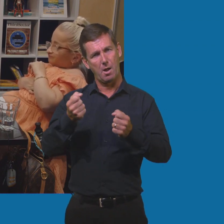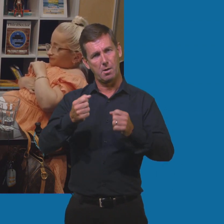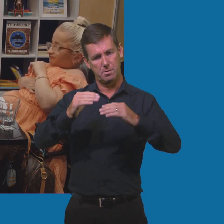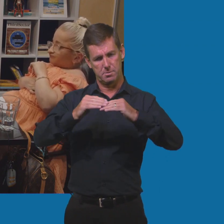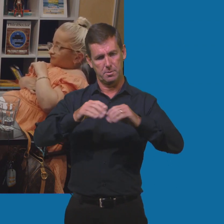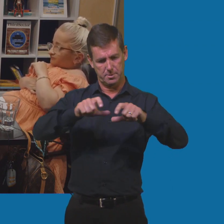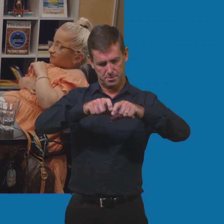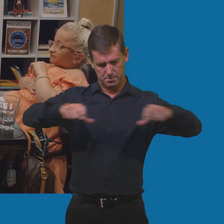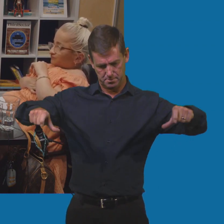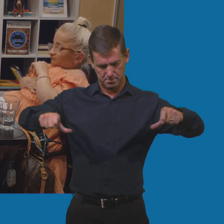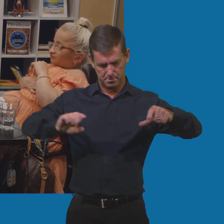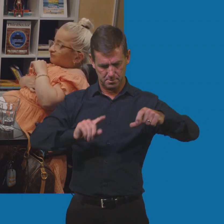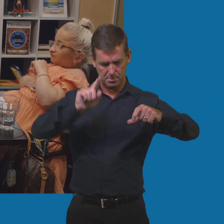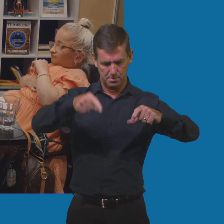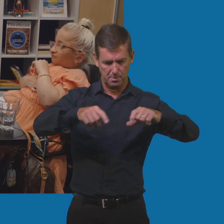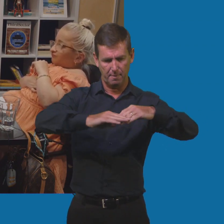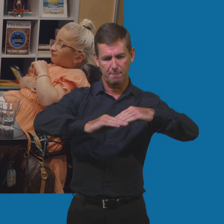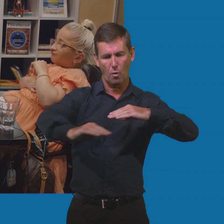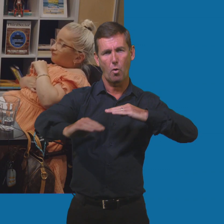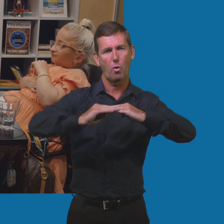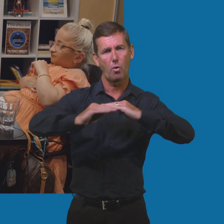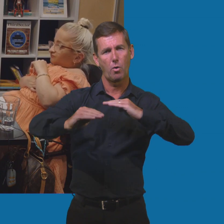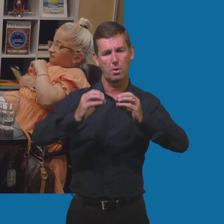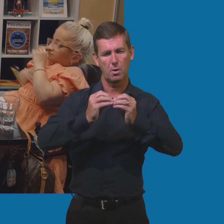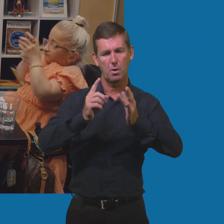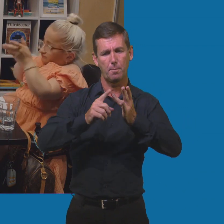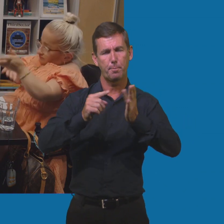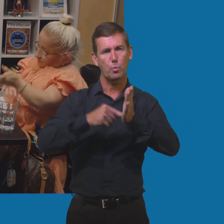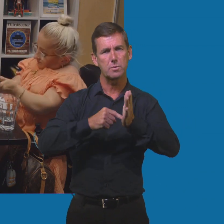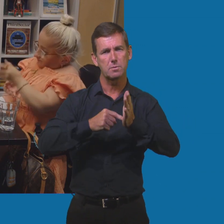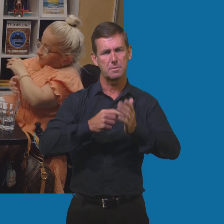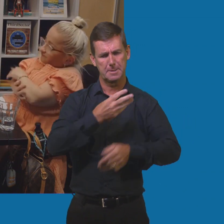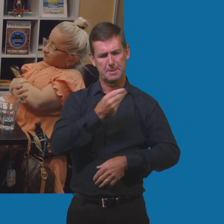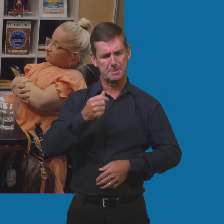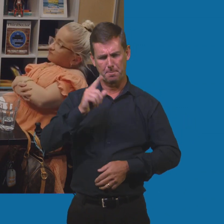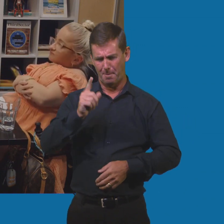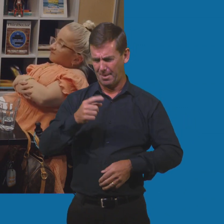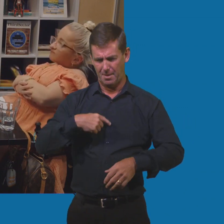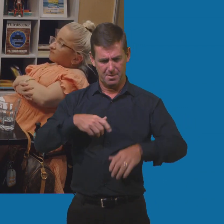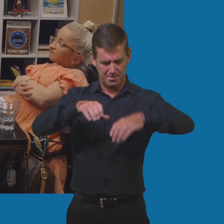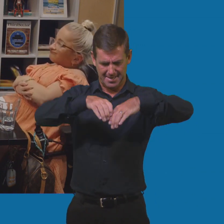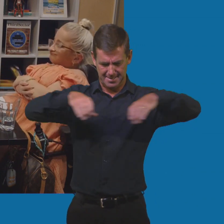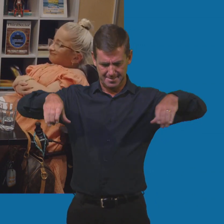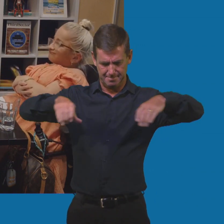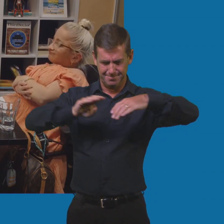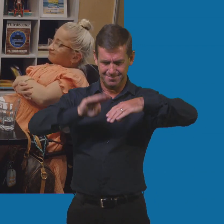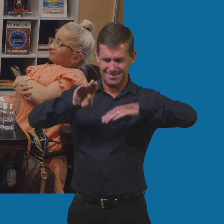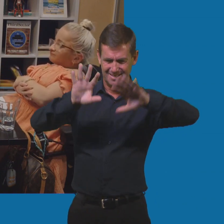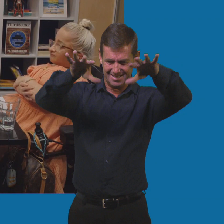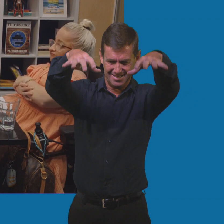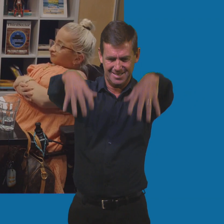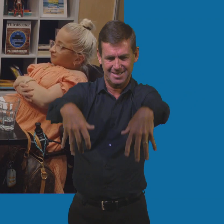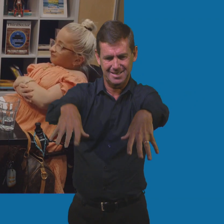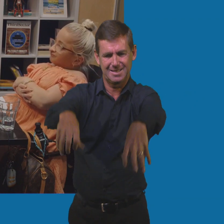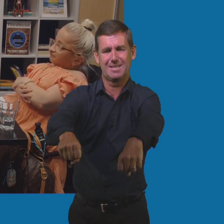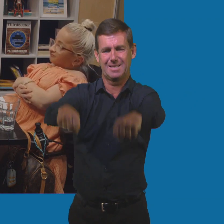lip, and then the floor is quite a lot lower. And it's then actually quite difficult for some people to get stuff out, because you then got to lift up, out and over a